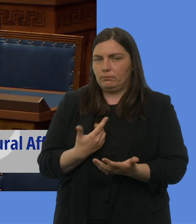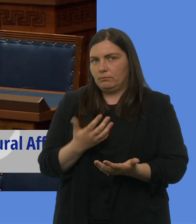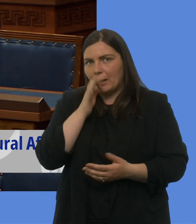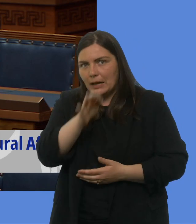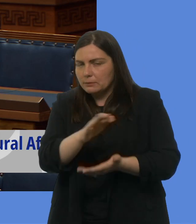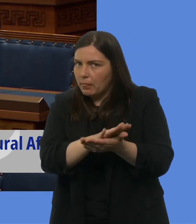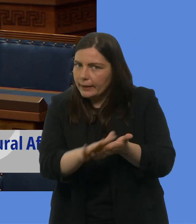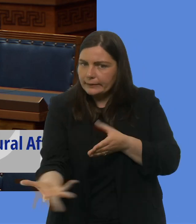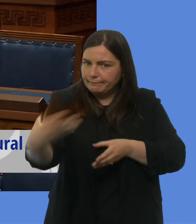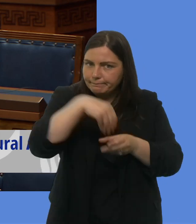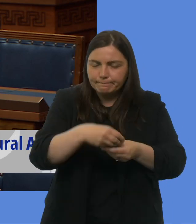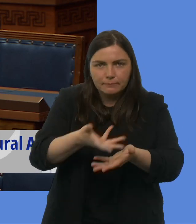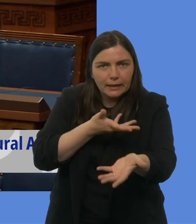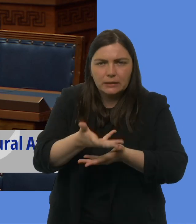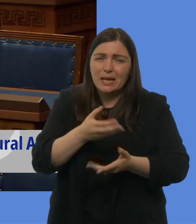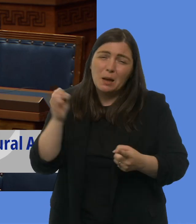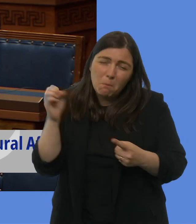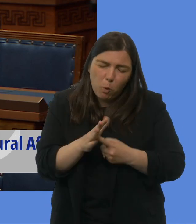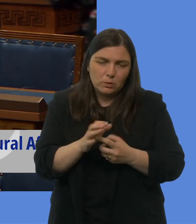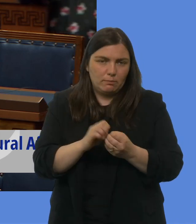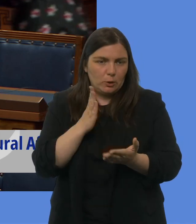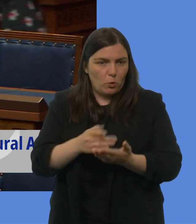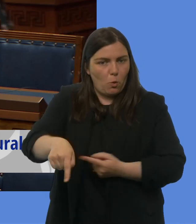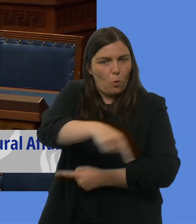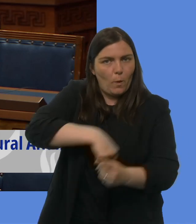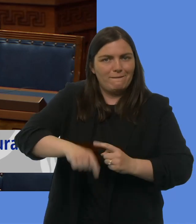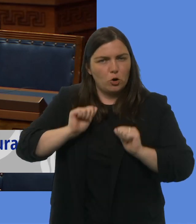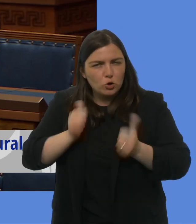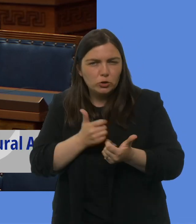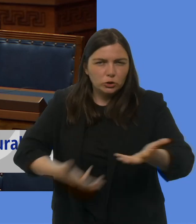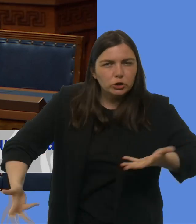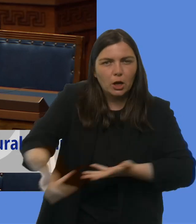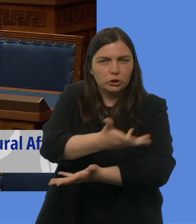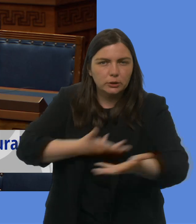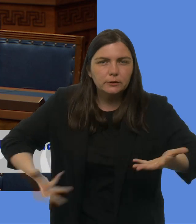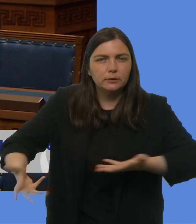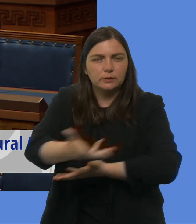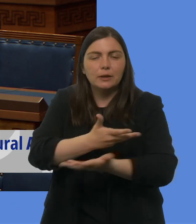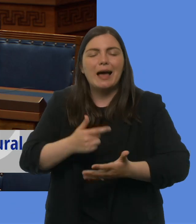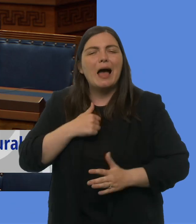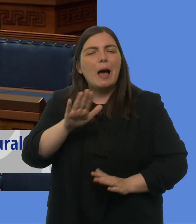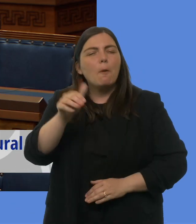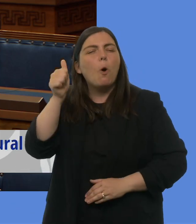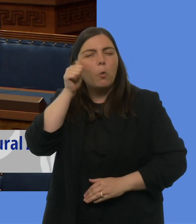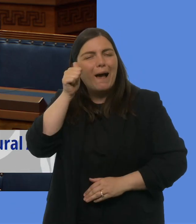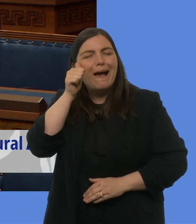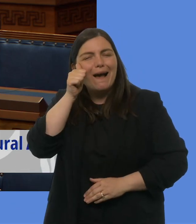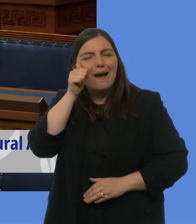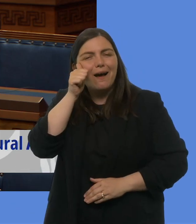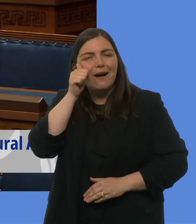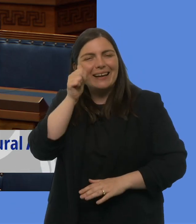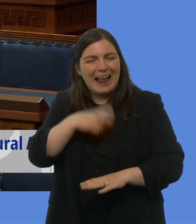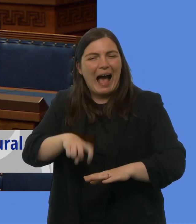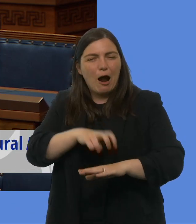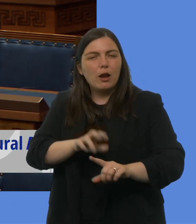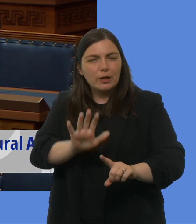important we also have a proper informed discussion around the arrangements in place. We're very conscious in the Republic of Ireland that prescribed burning period ends 6